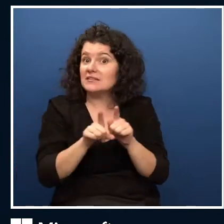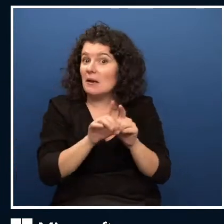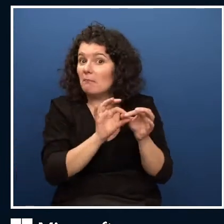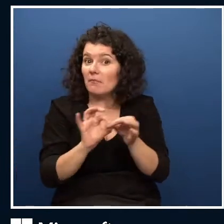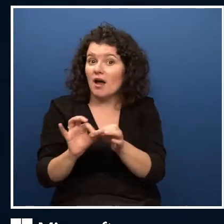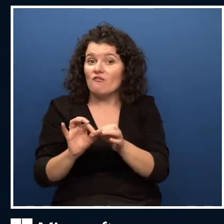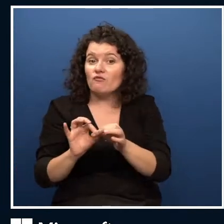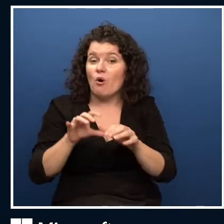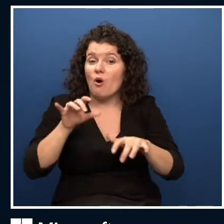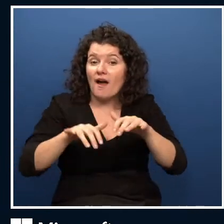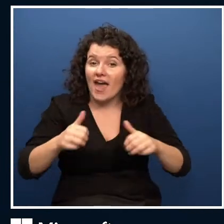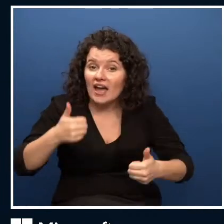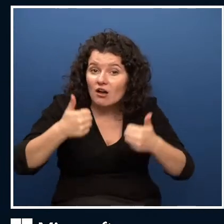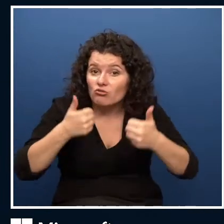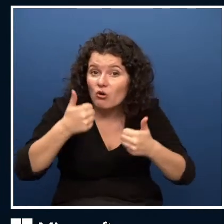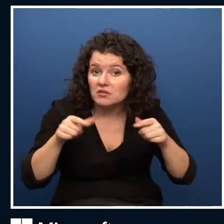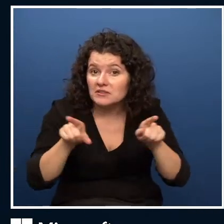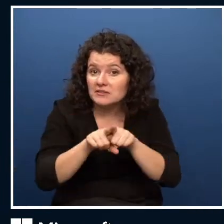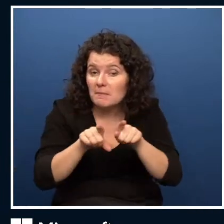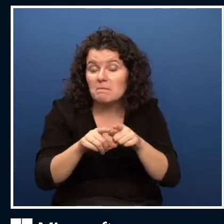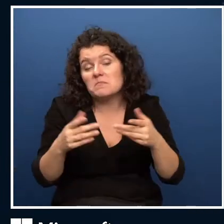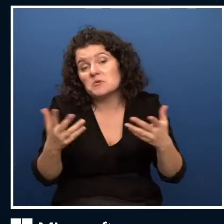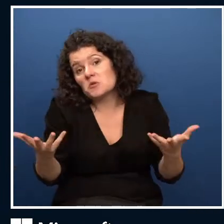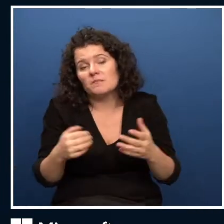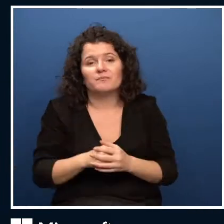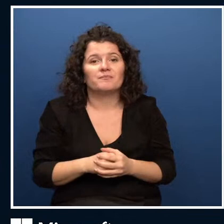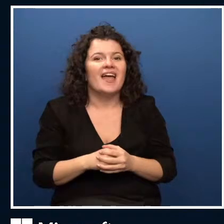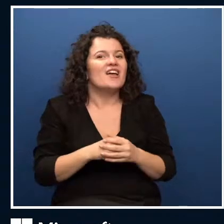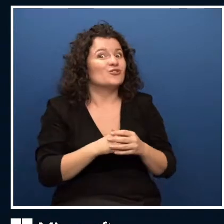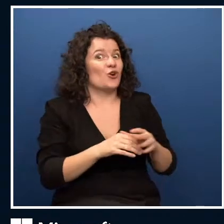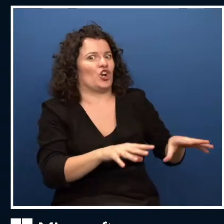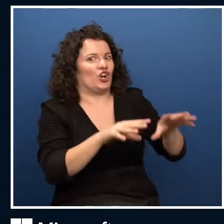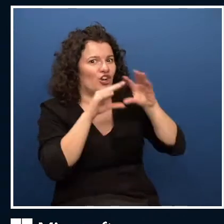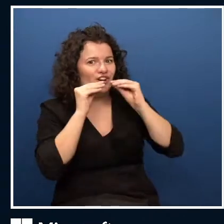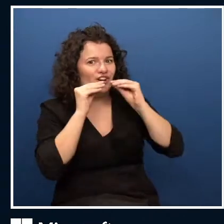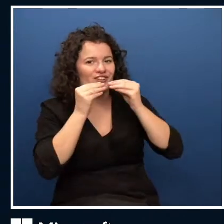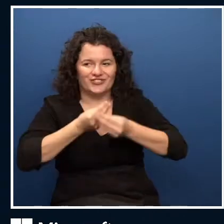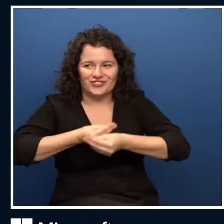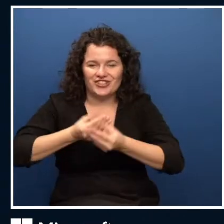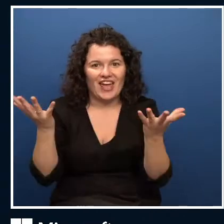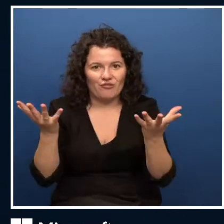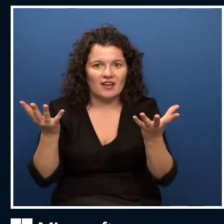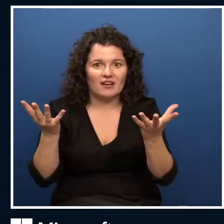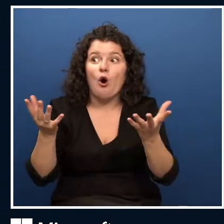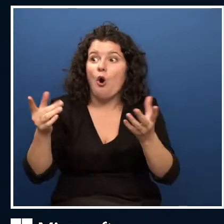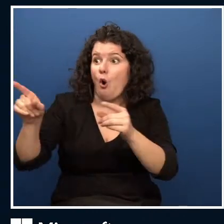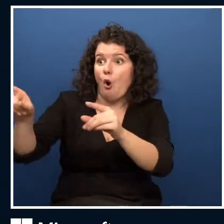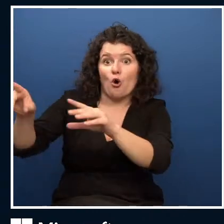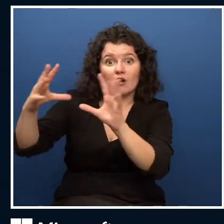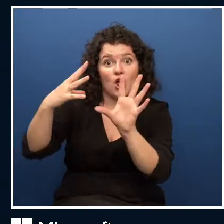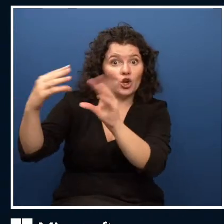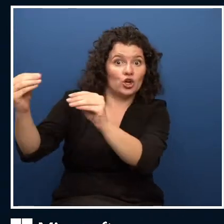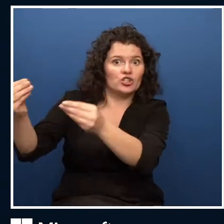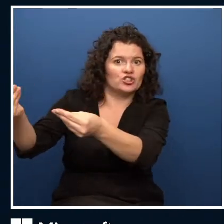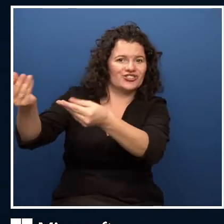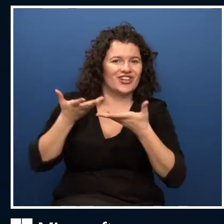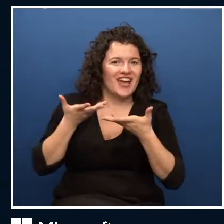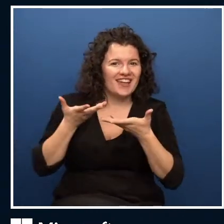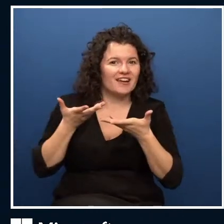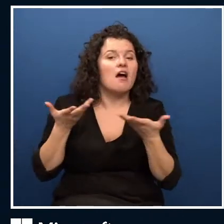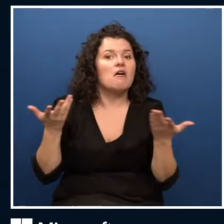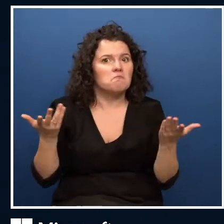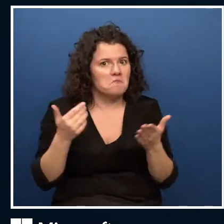flexibility on, you can also share your learnings, that whatever you learned, that yes, I coded this logistic regression, but it's through a